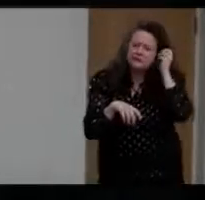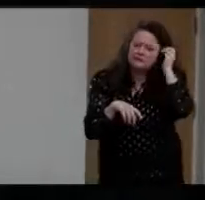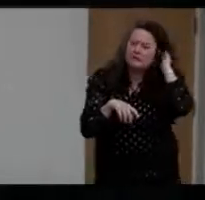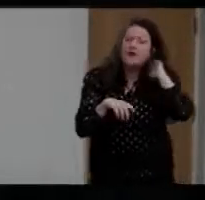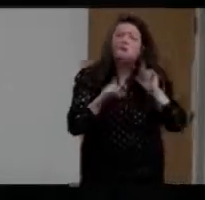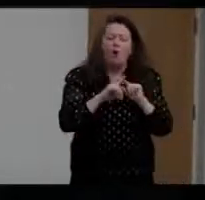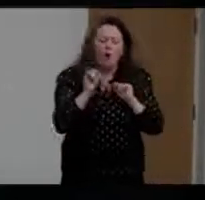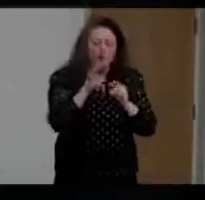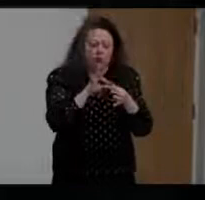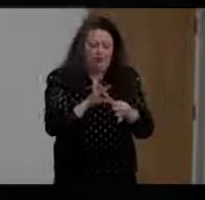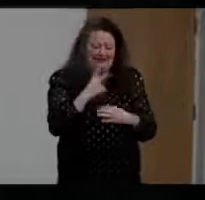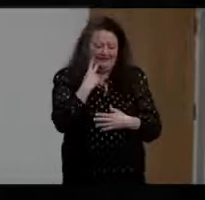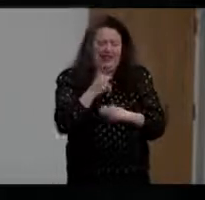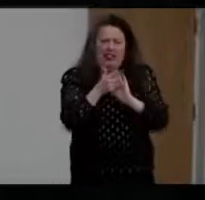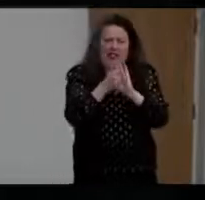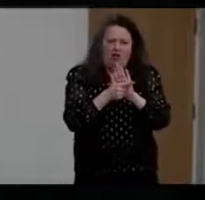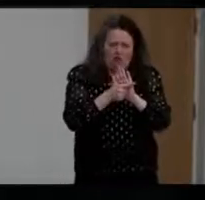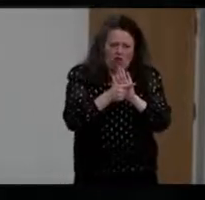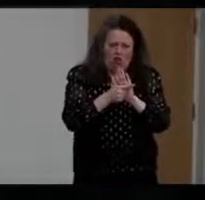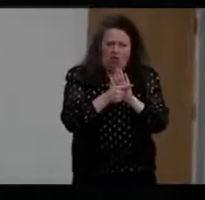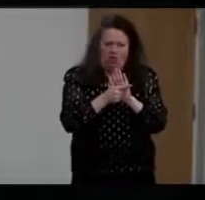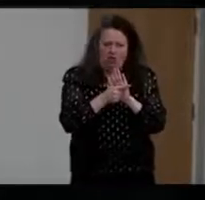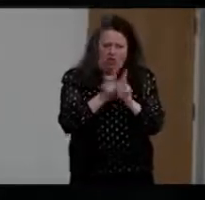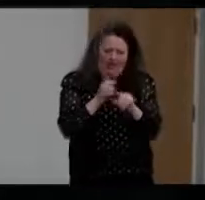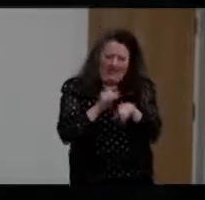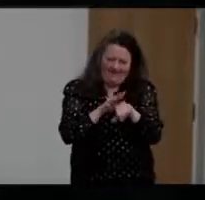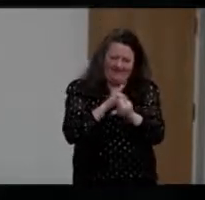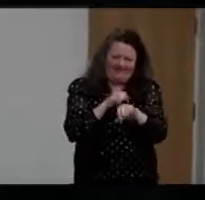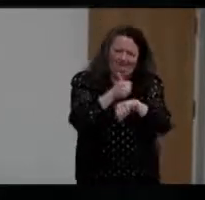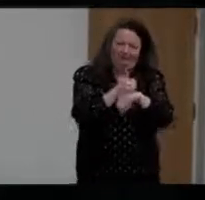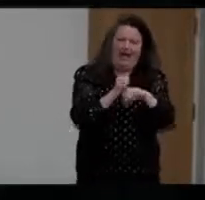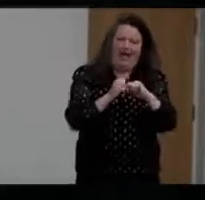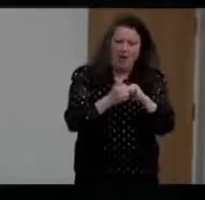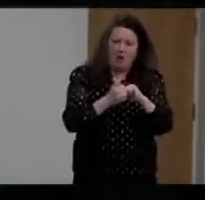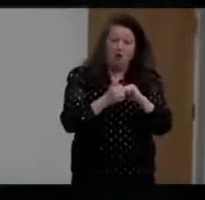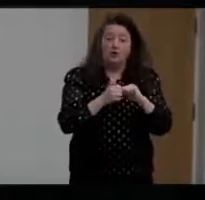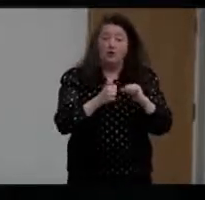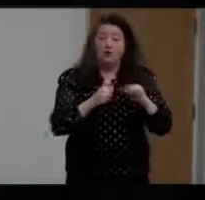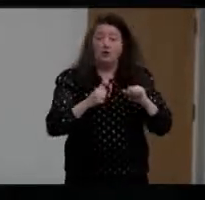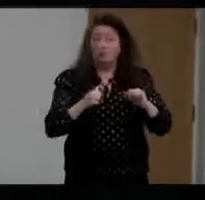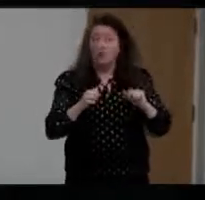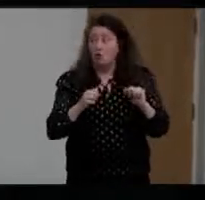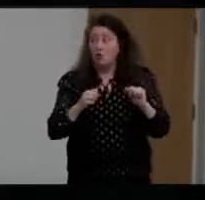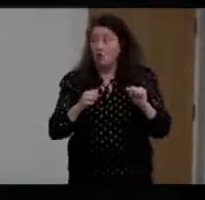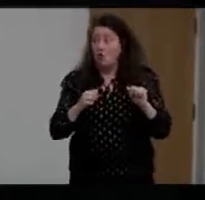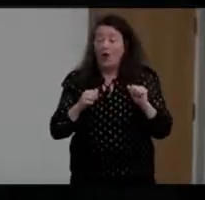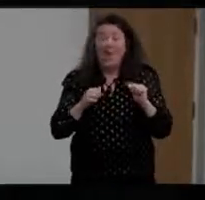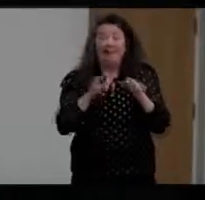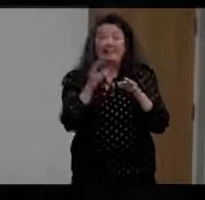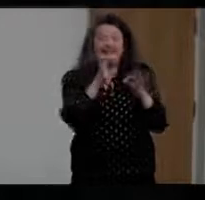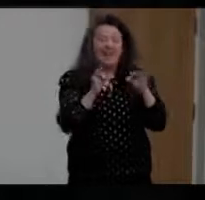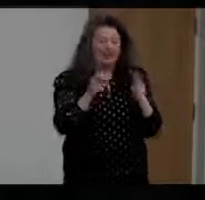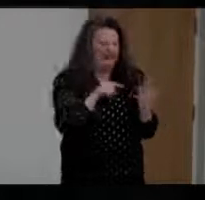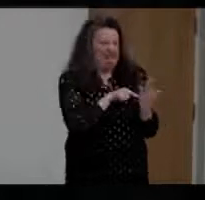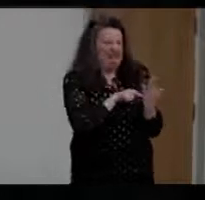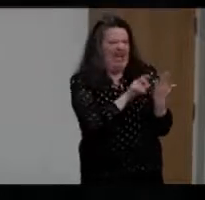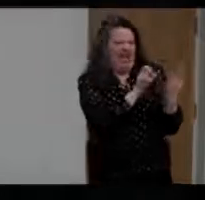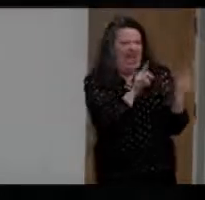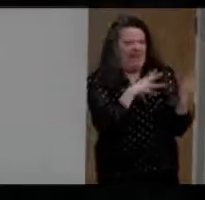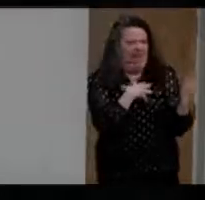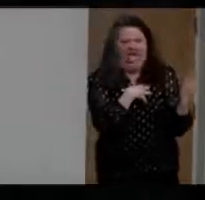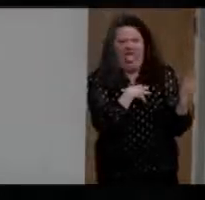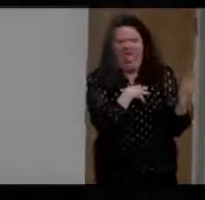foundation need to look like? How do we build trust so that we're not all going, ew, our apps are gross and we don't actually want to use them? Like, how do we build businesses that are